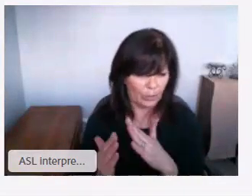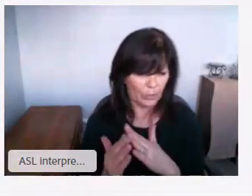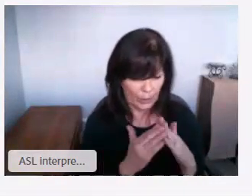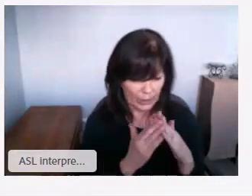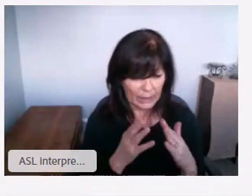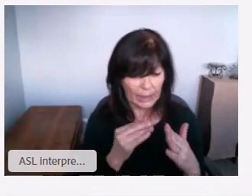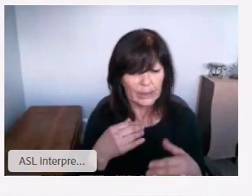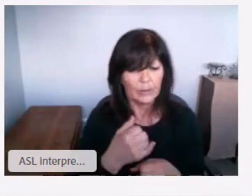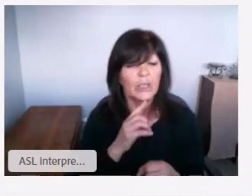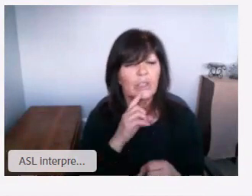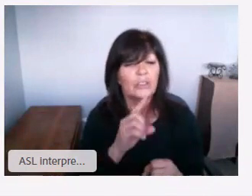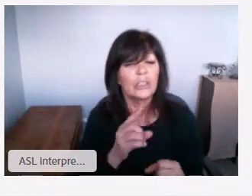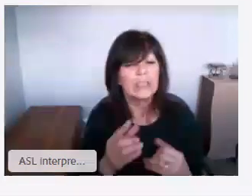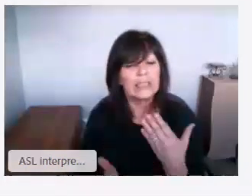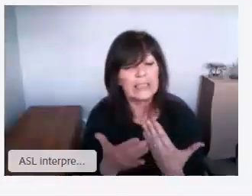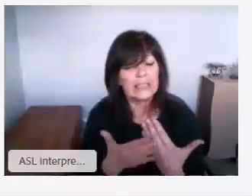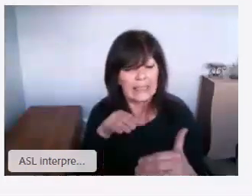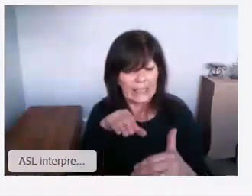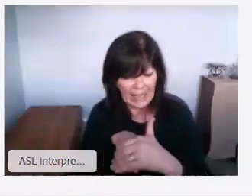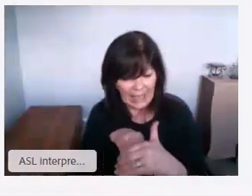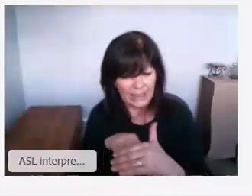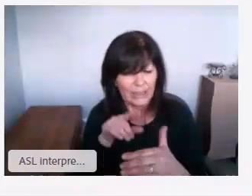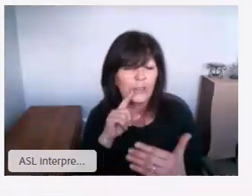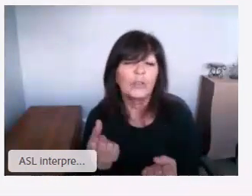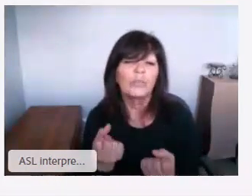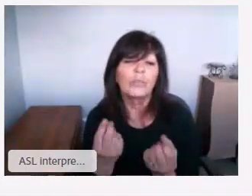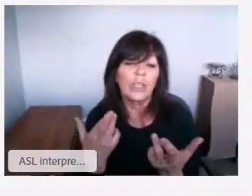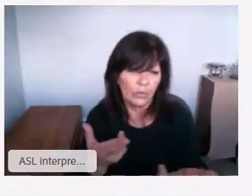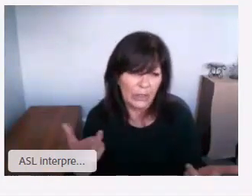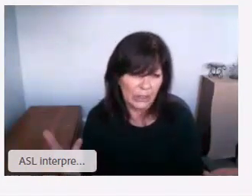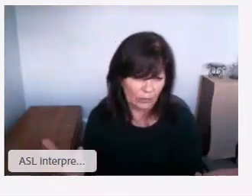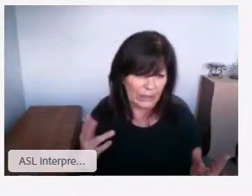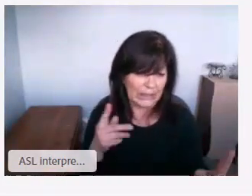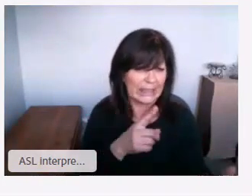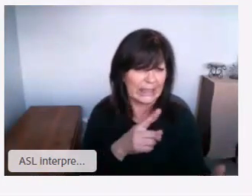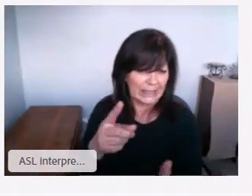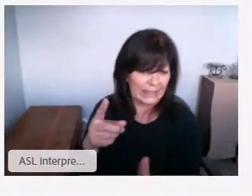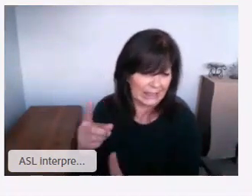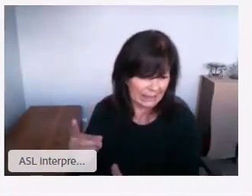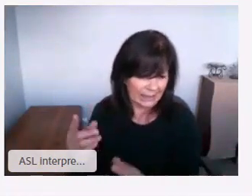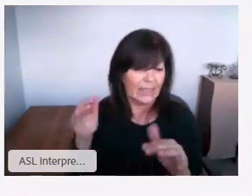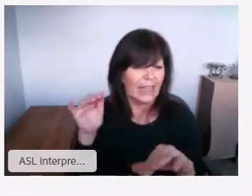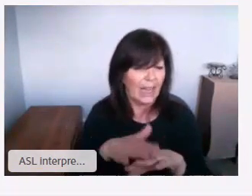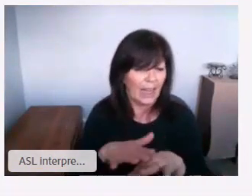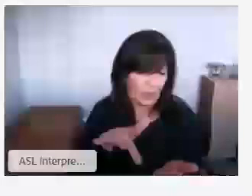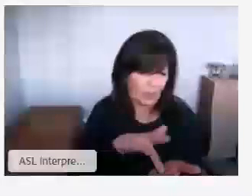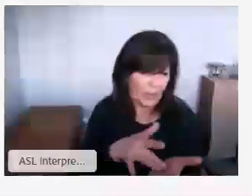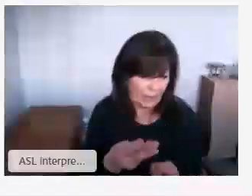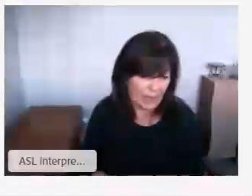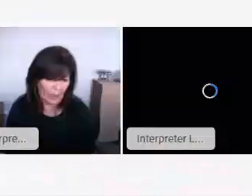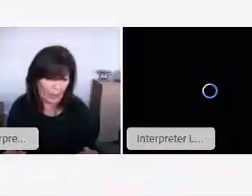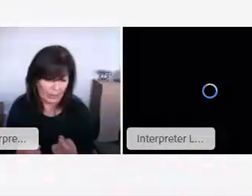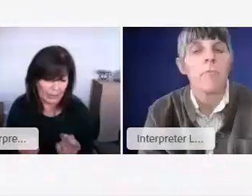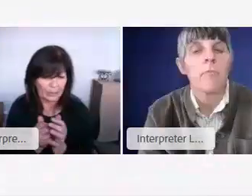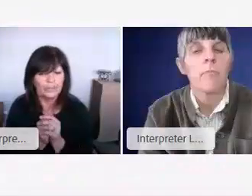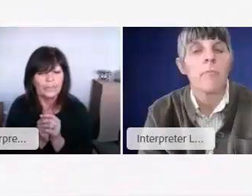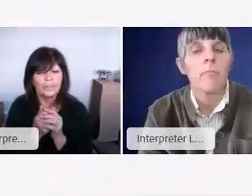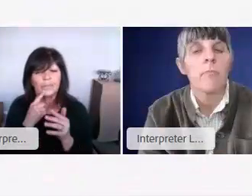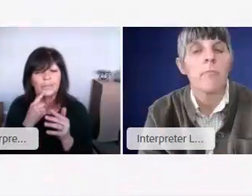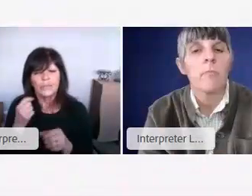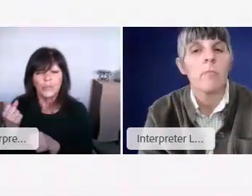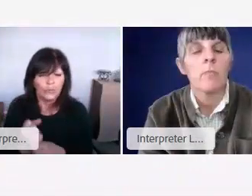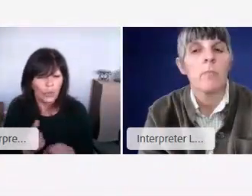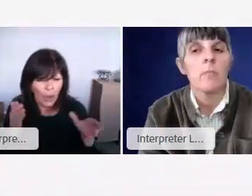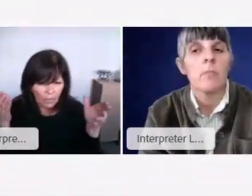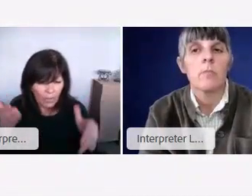ensure convenient access to the many resources and destinations that exist on and around the medical campus. We have a strong focus